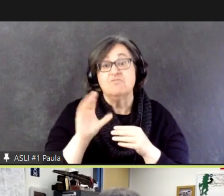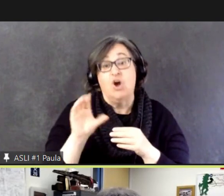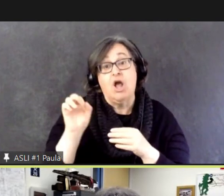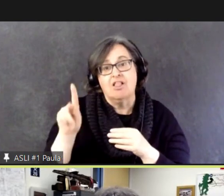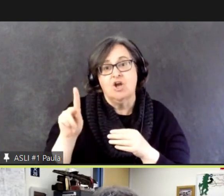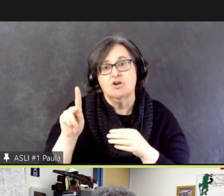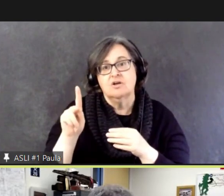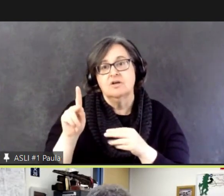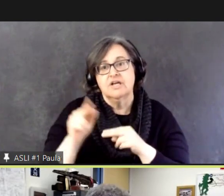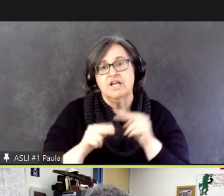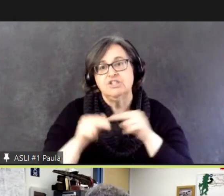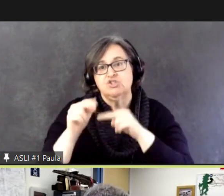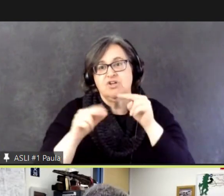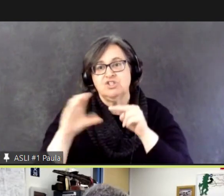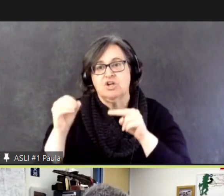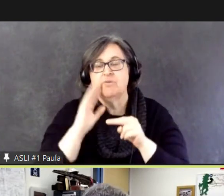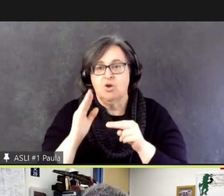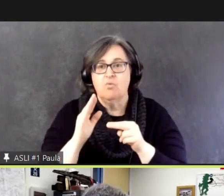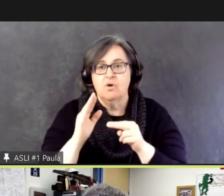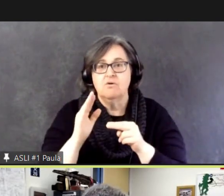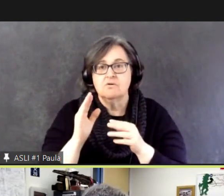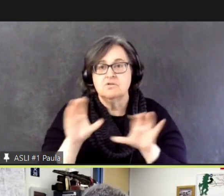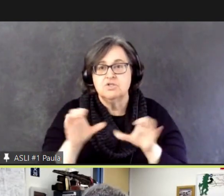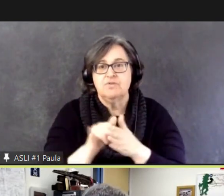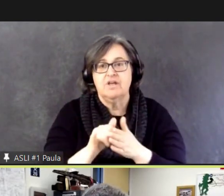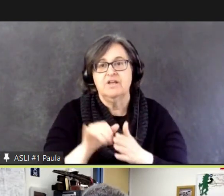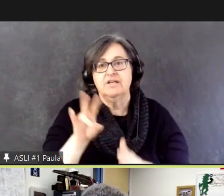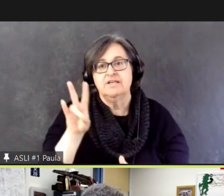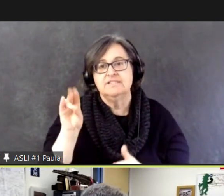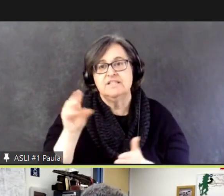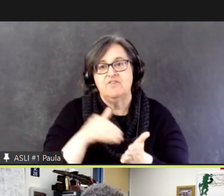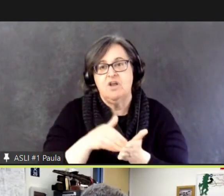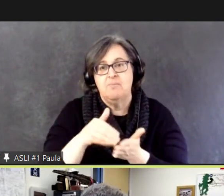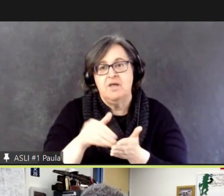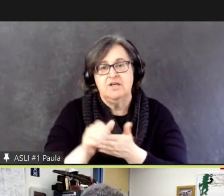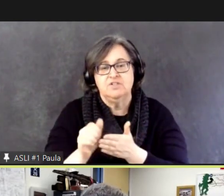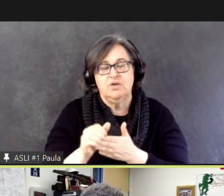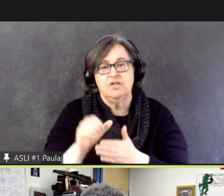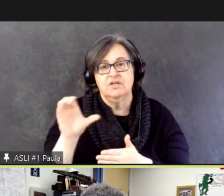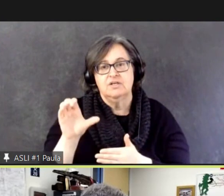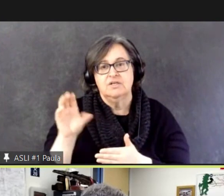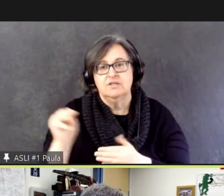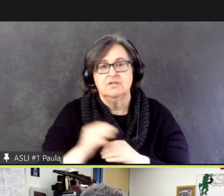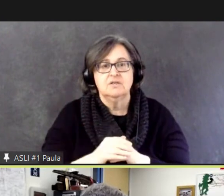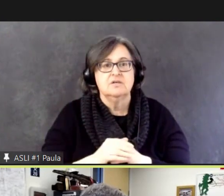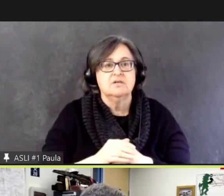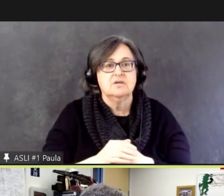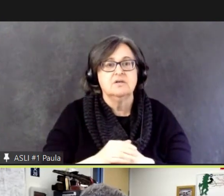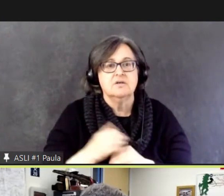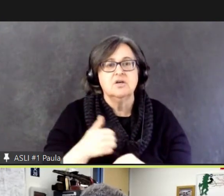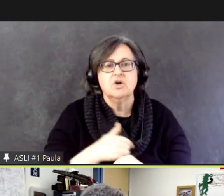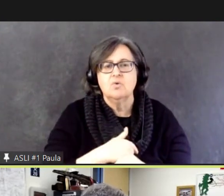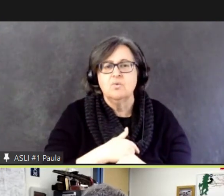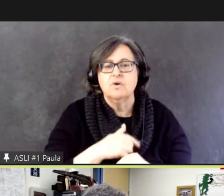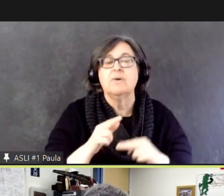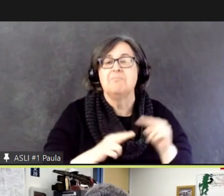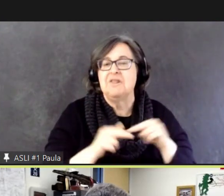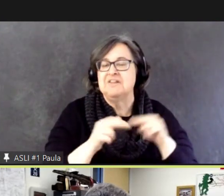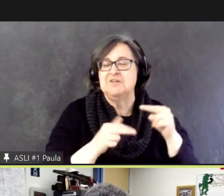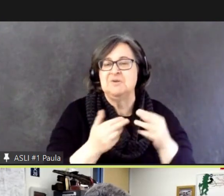Construction. An overall project value about $70 million. Our CM is WSP on this. So we are building a